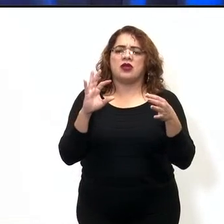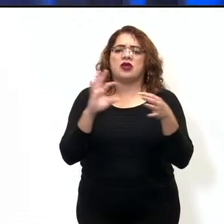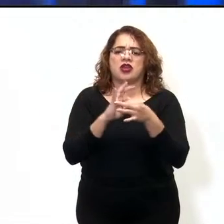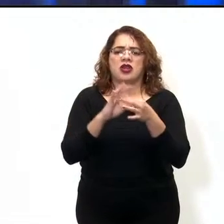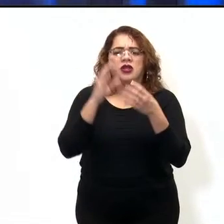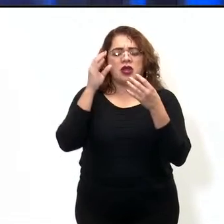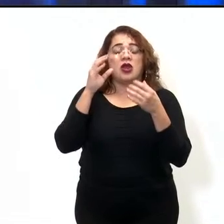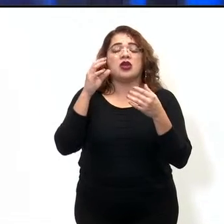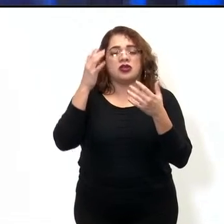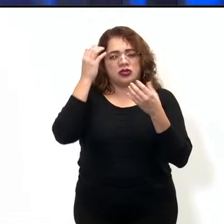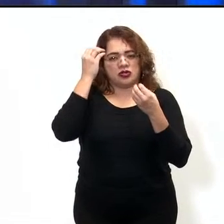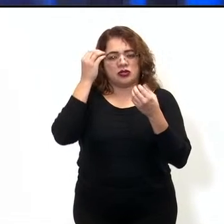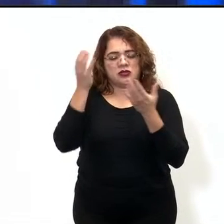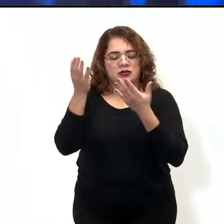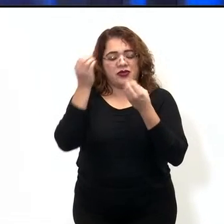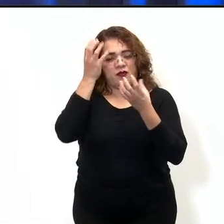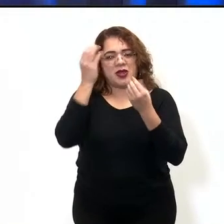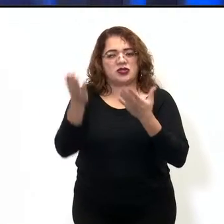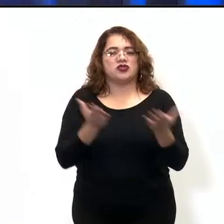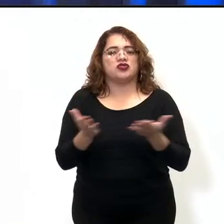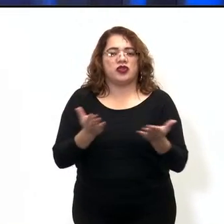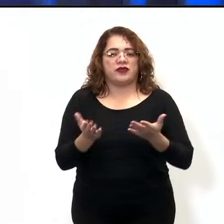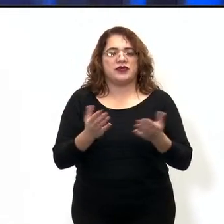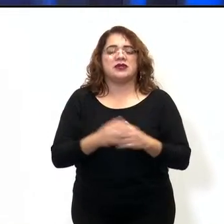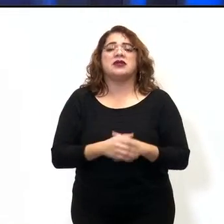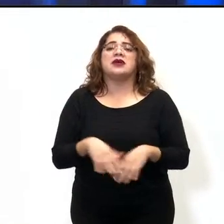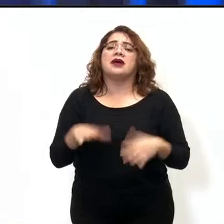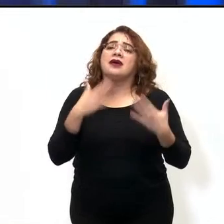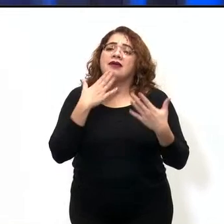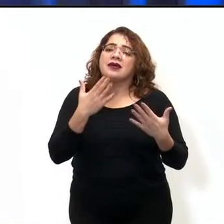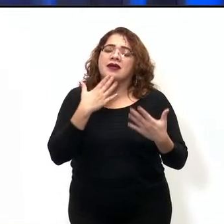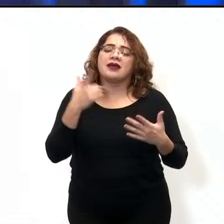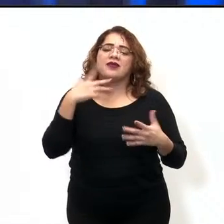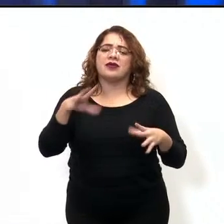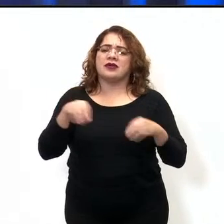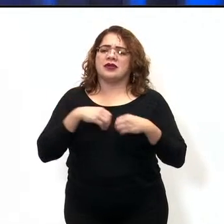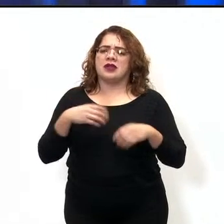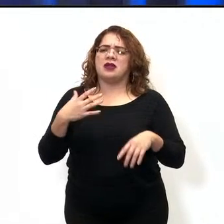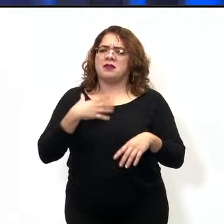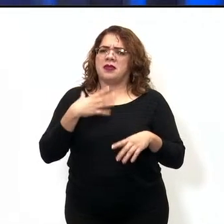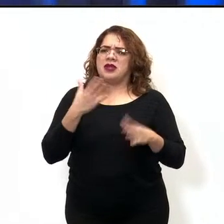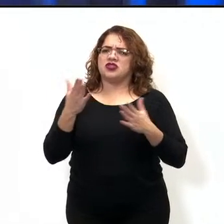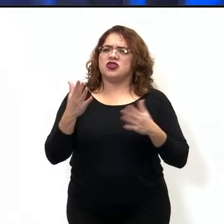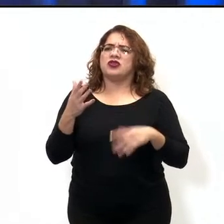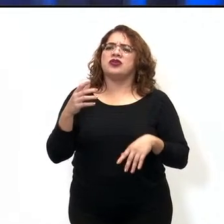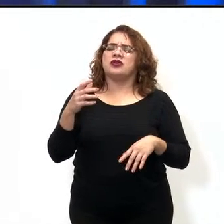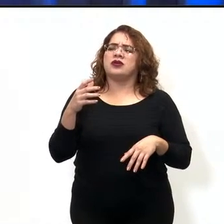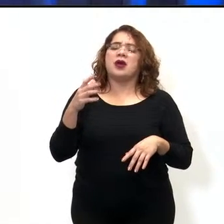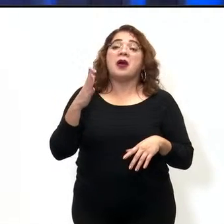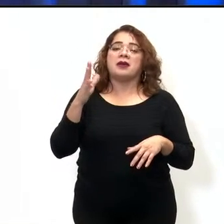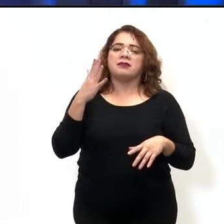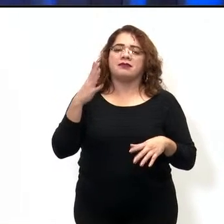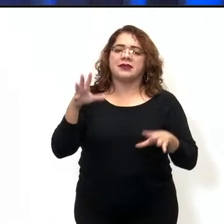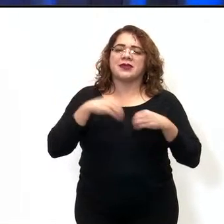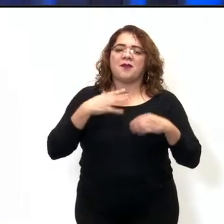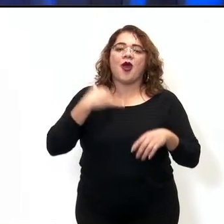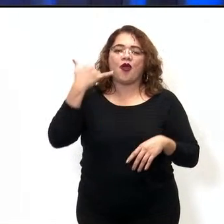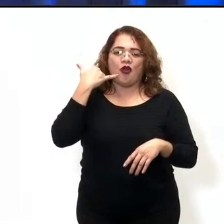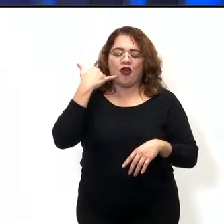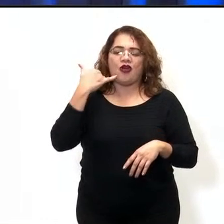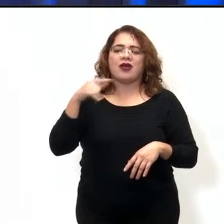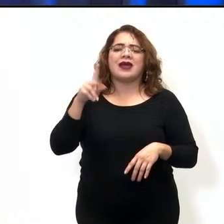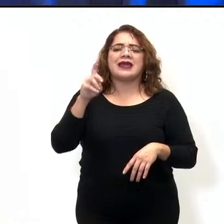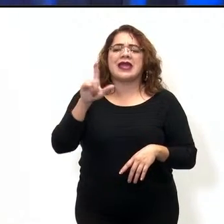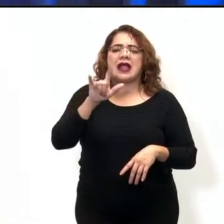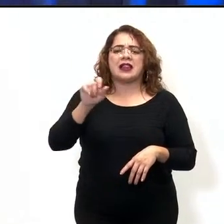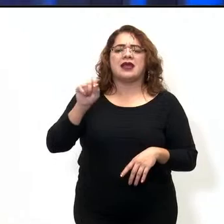Kelly. Hi there. Thanks for taking our questions, and happy holidays to you guys. This question is for Kelly. Is there any sort of ramped up